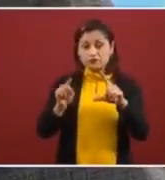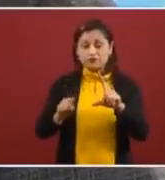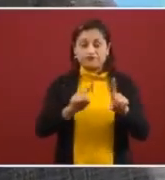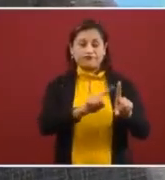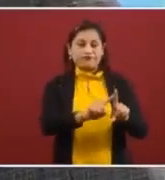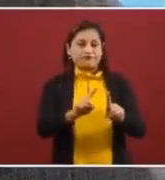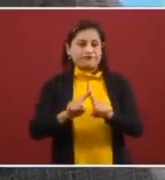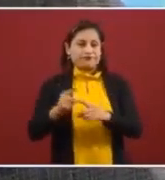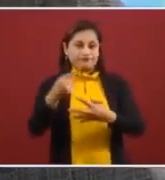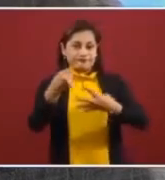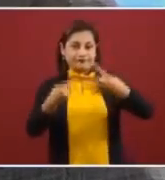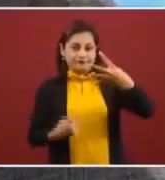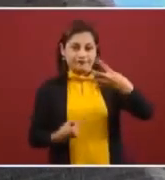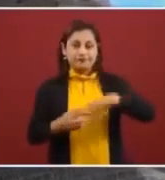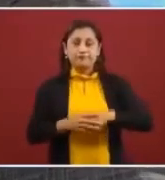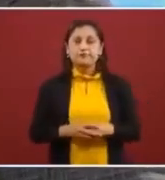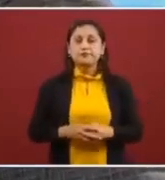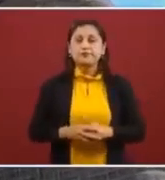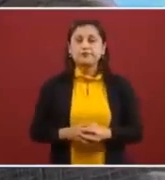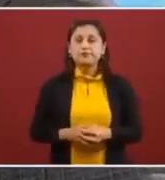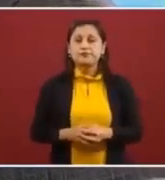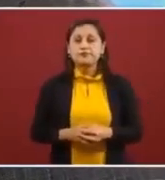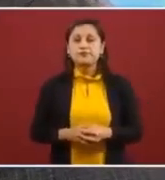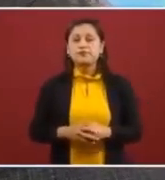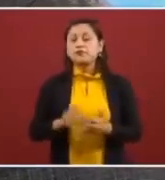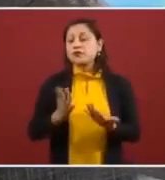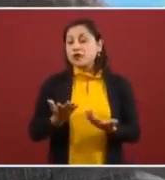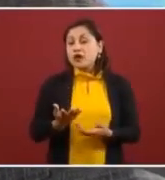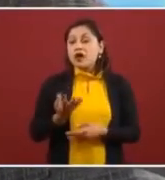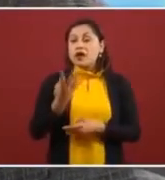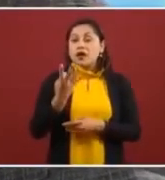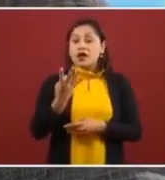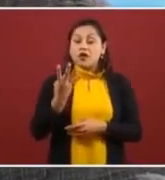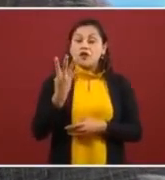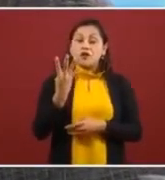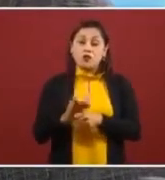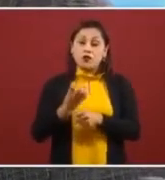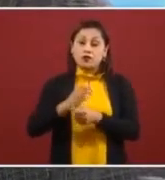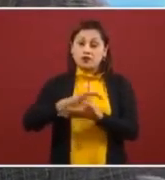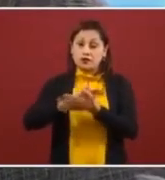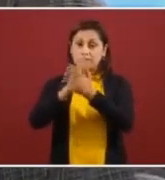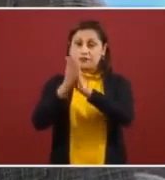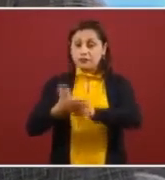So that's not the only difference. So there's some problem. So